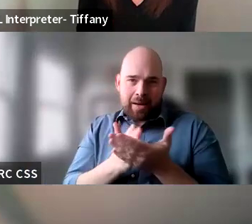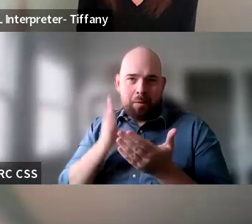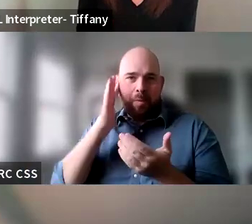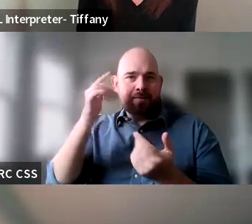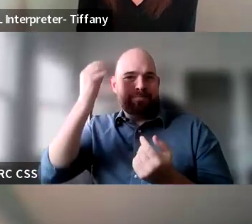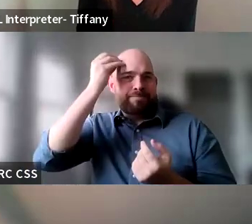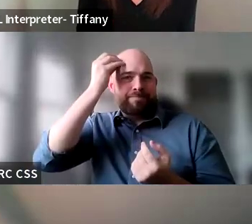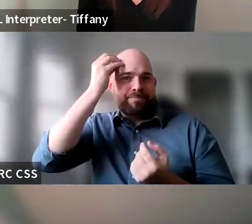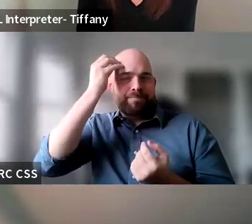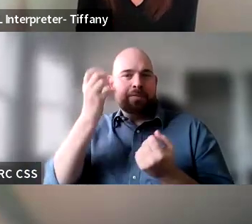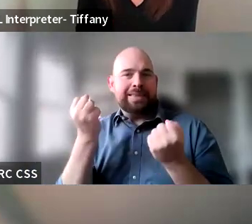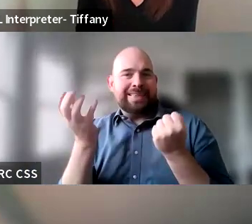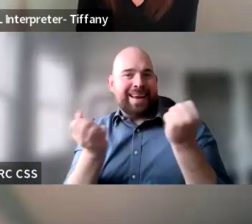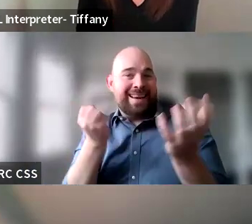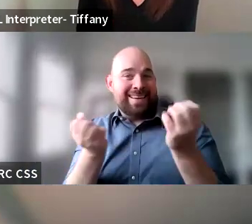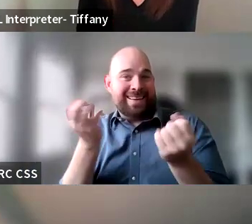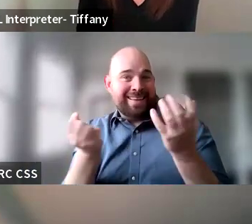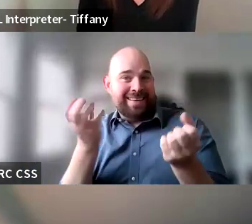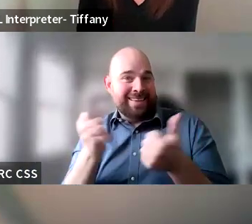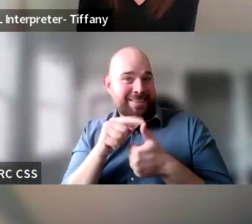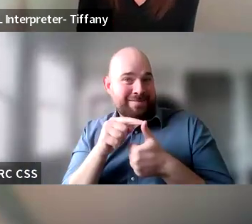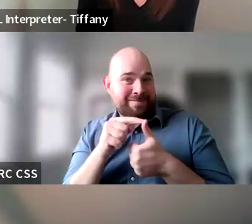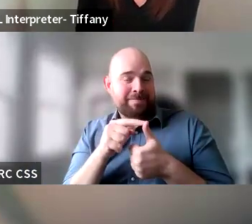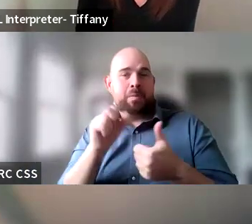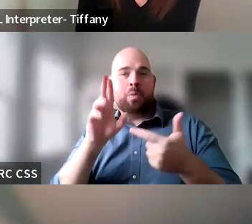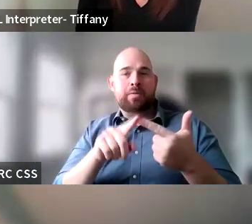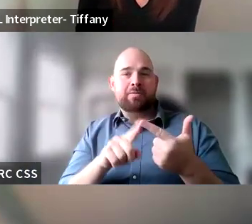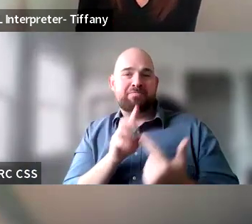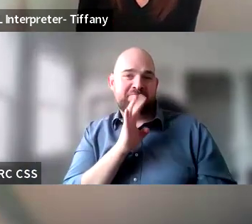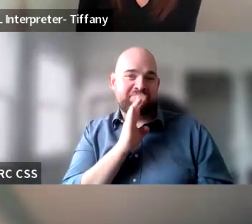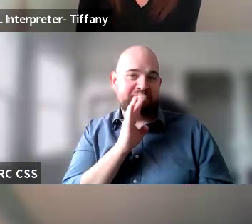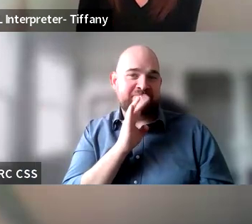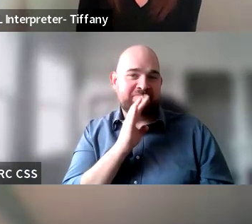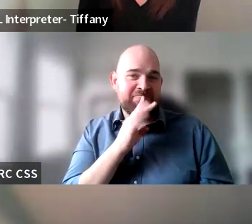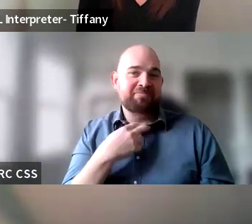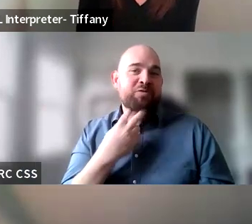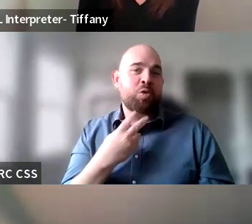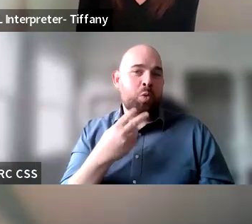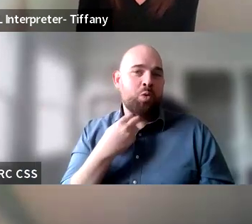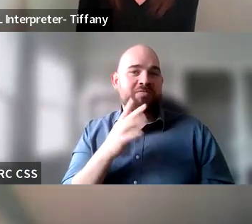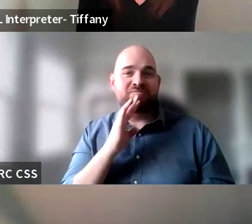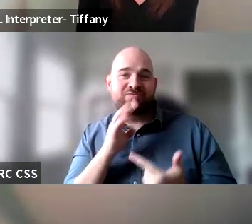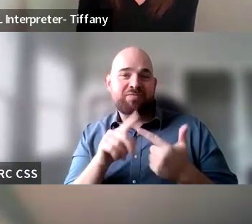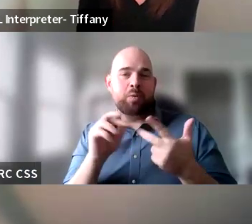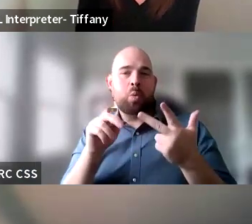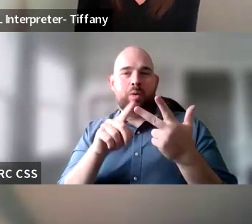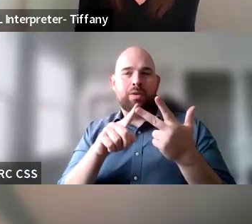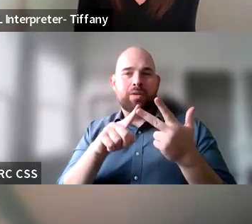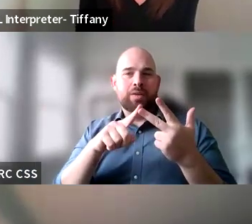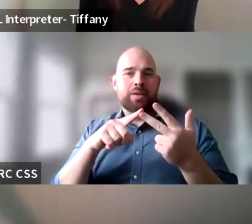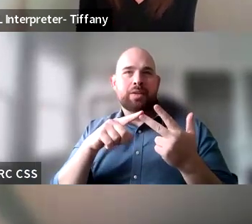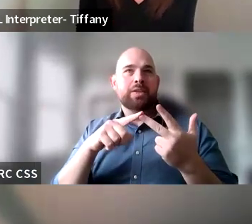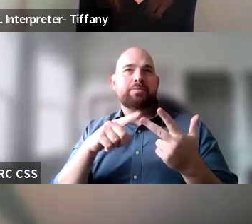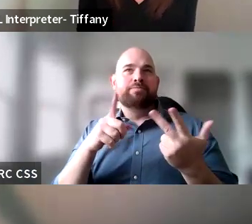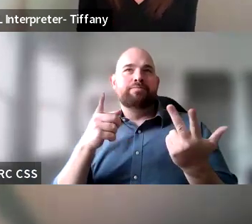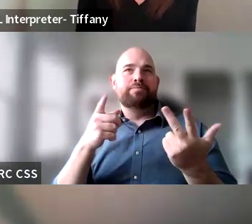it looks like, an inner voice, basically, sometimes that can be in sign language, and sometimes it can be in